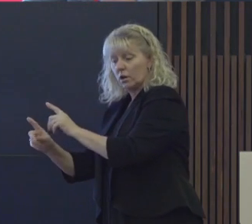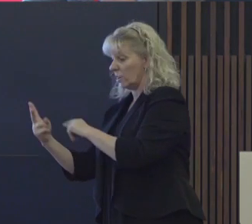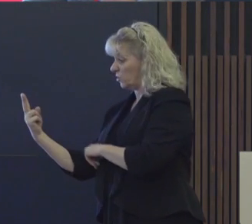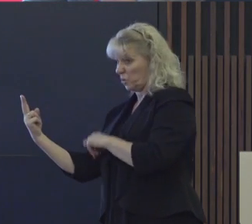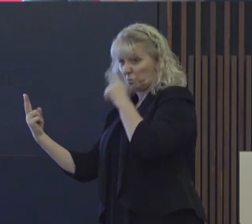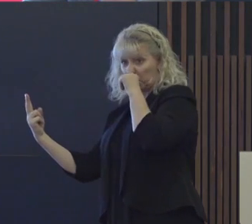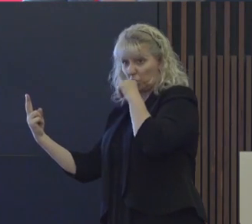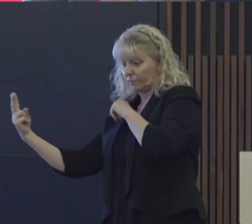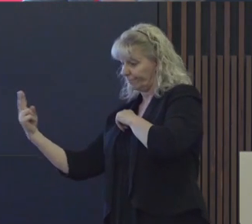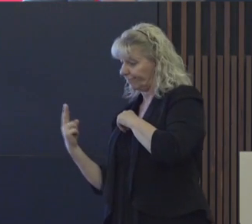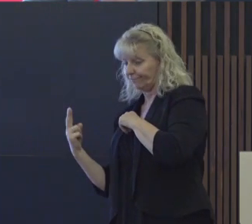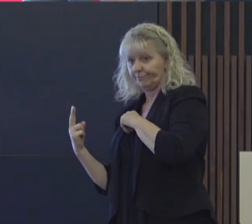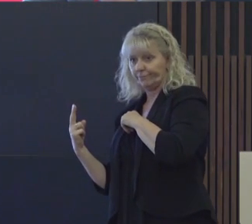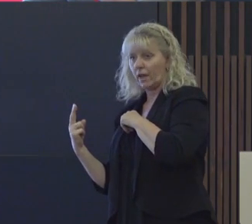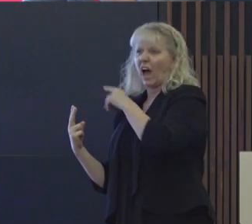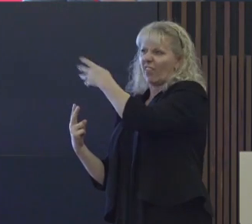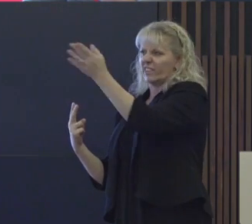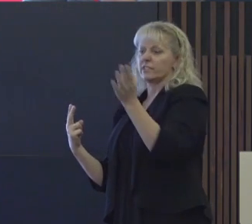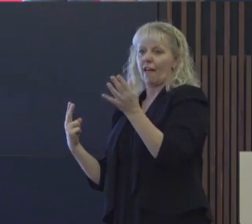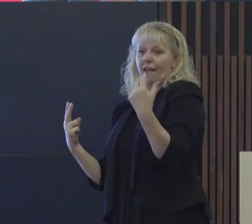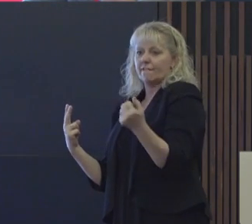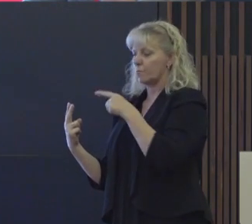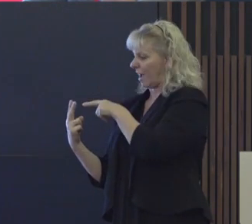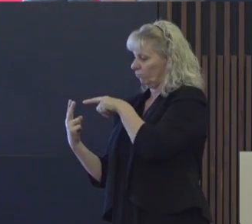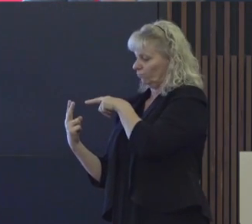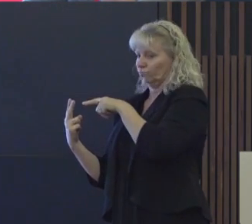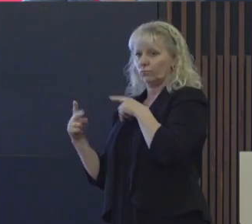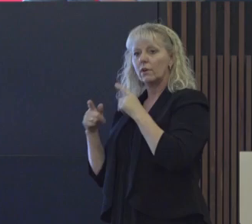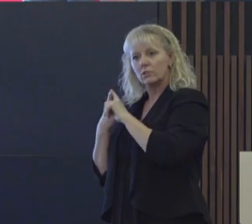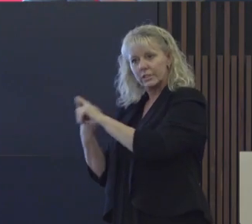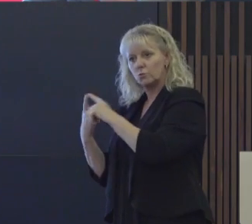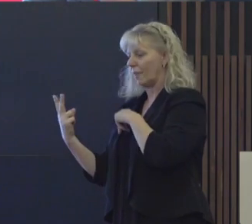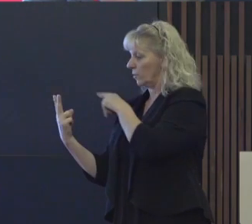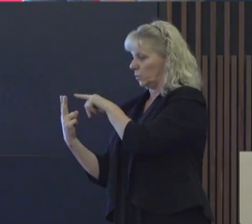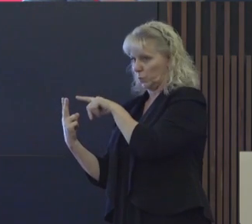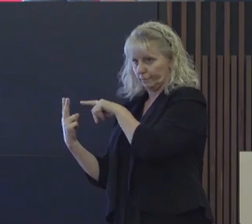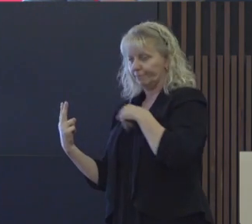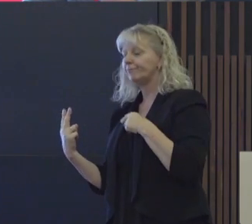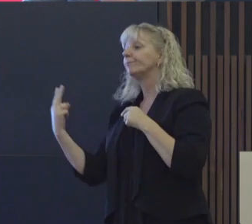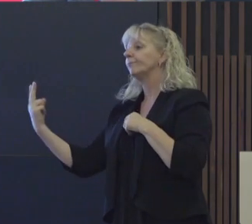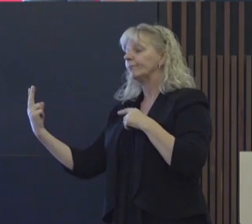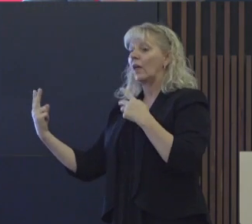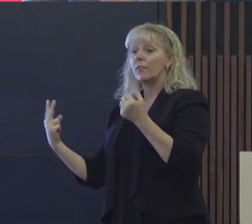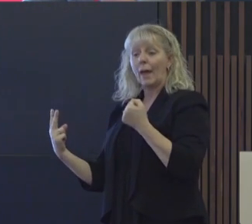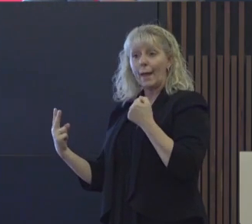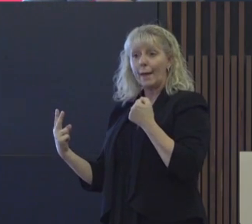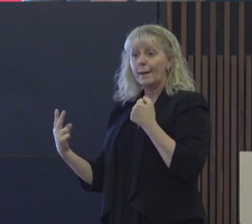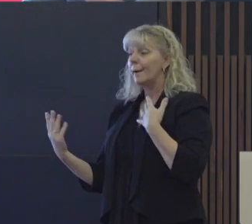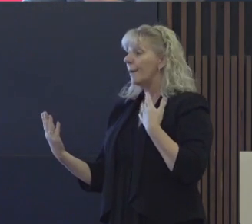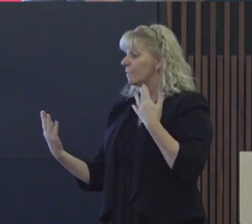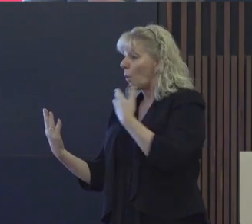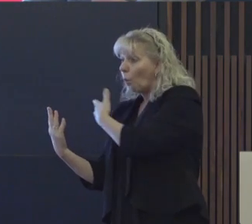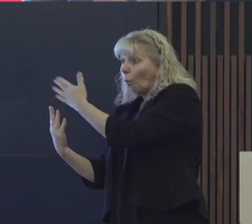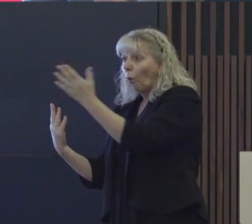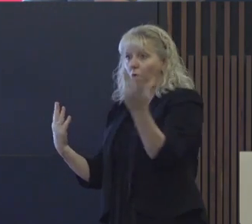came forward, and I mean there were others as well, but we continued on with 2. The impact for all